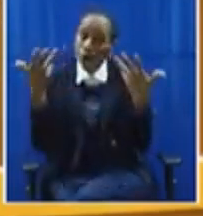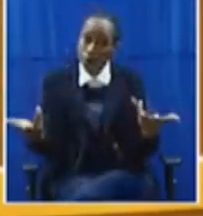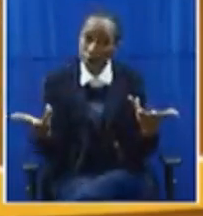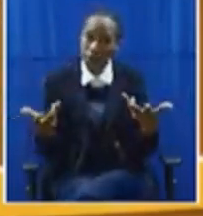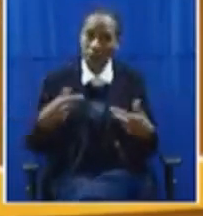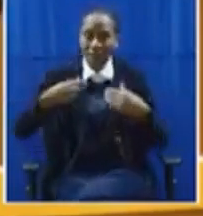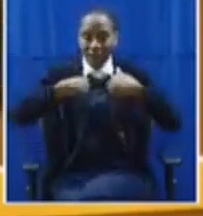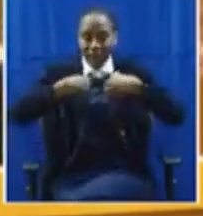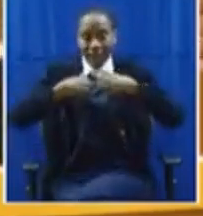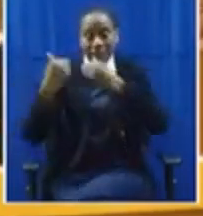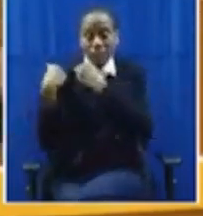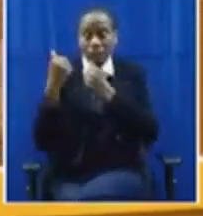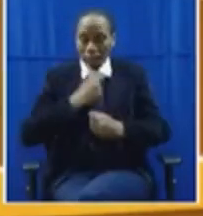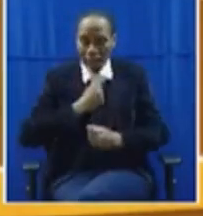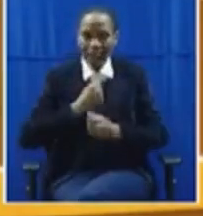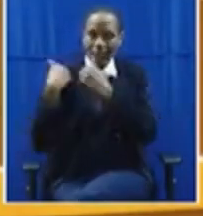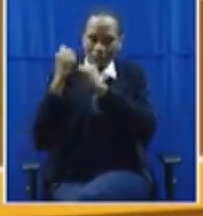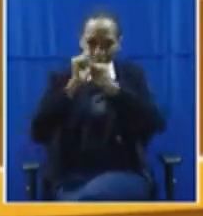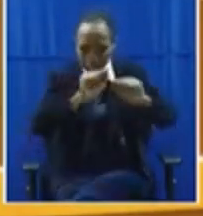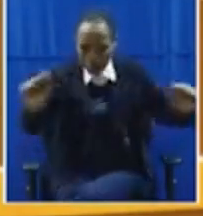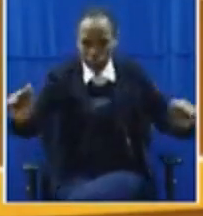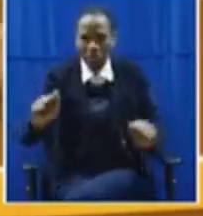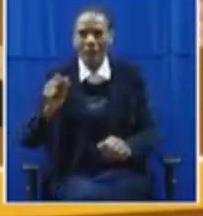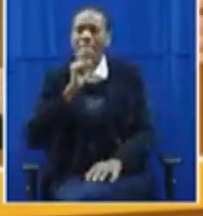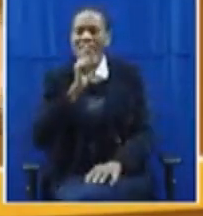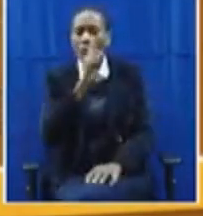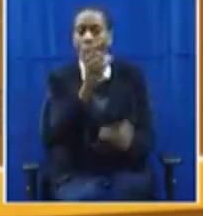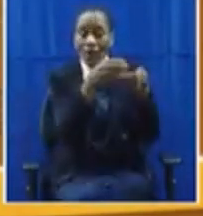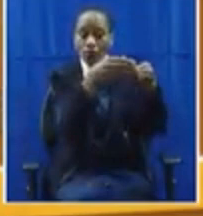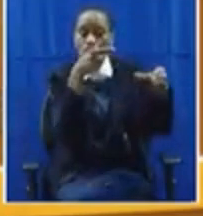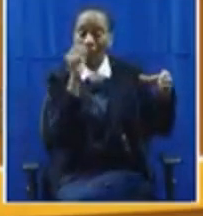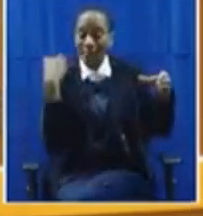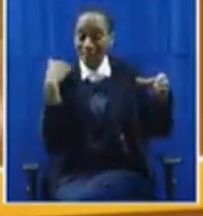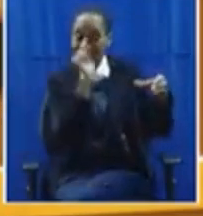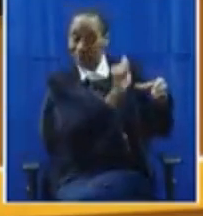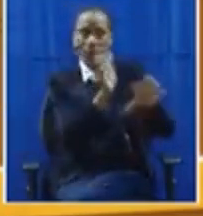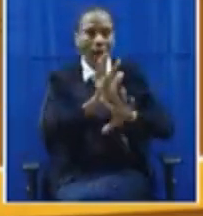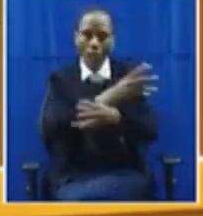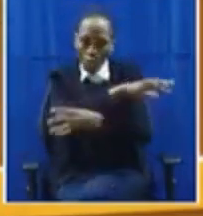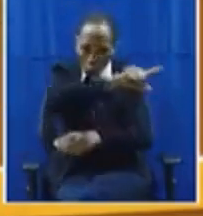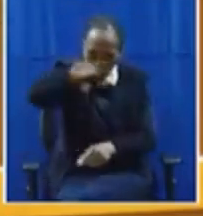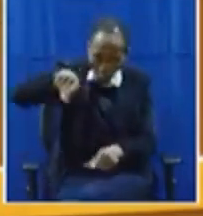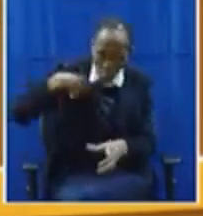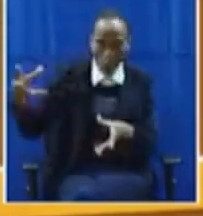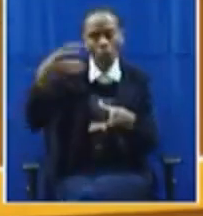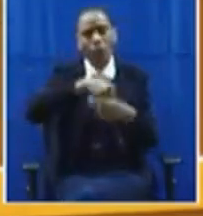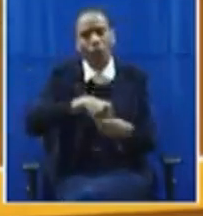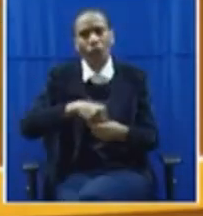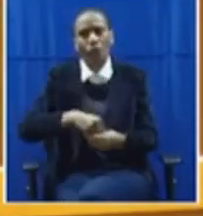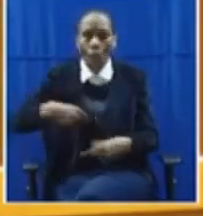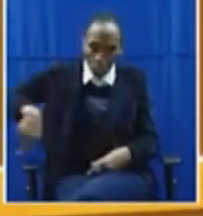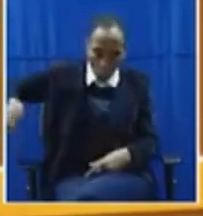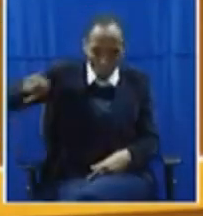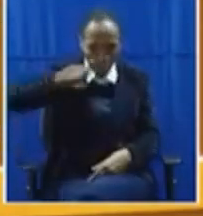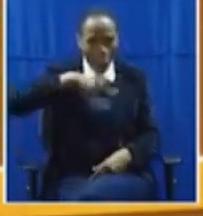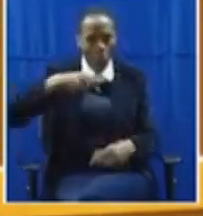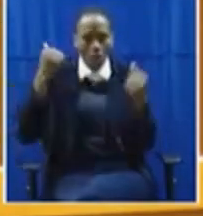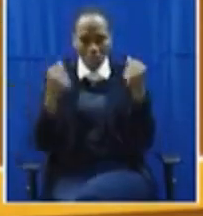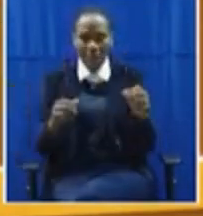me and for you. Not for one party, but for all of us. We all now need to stop